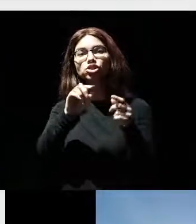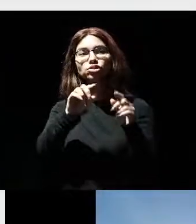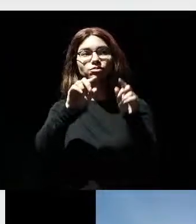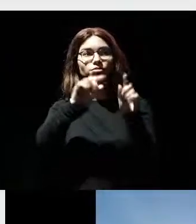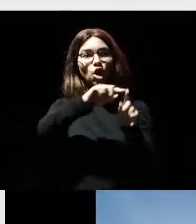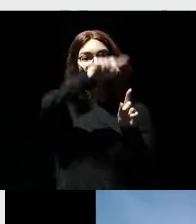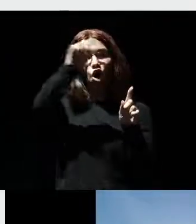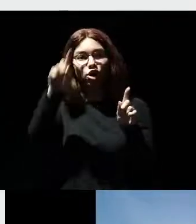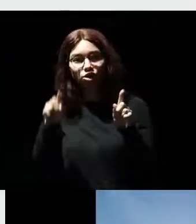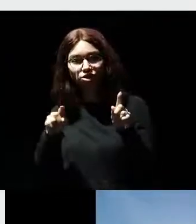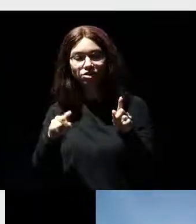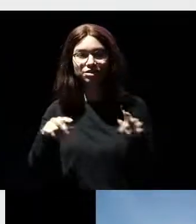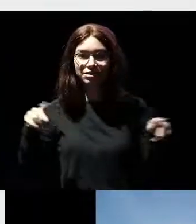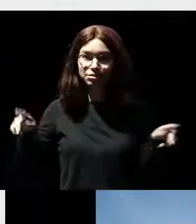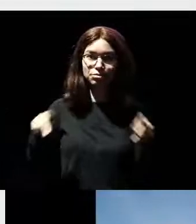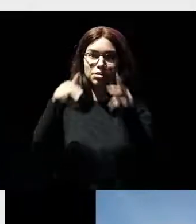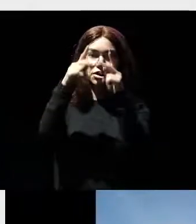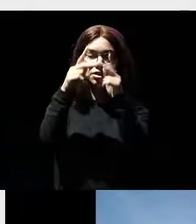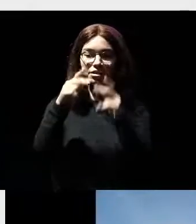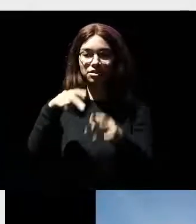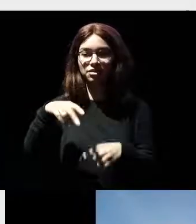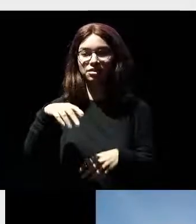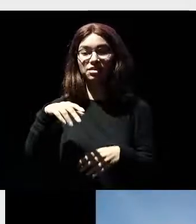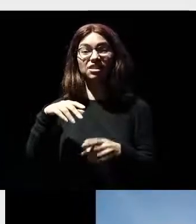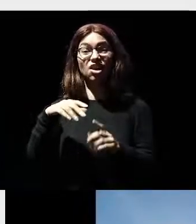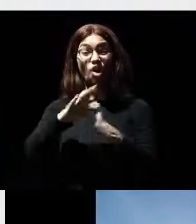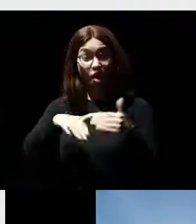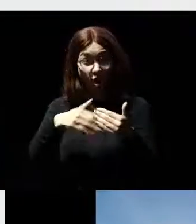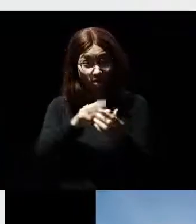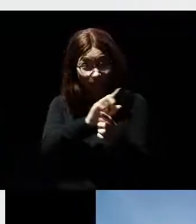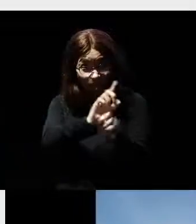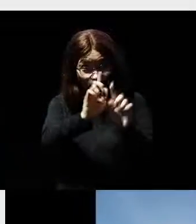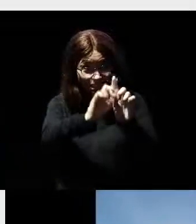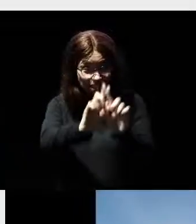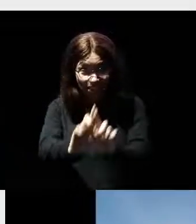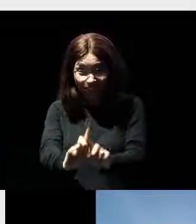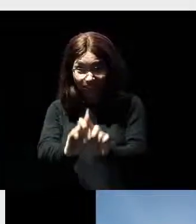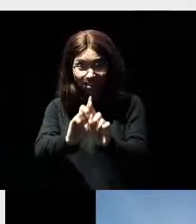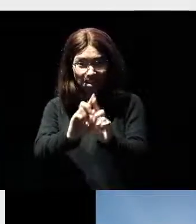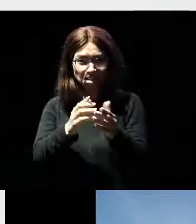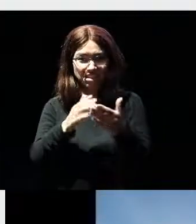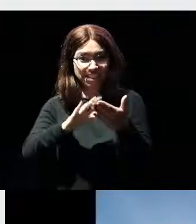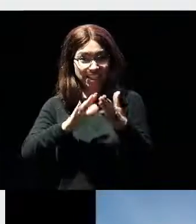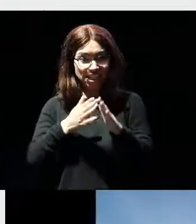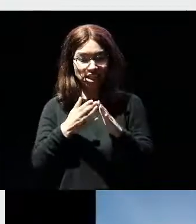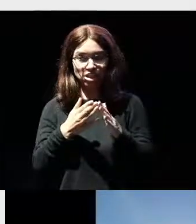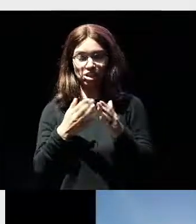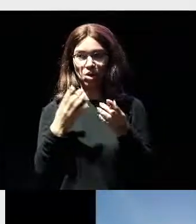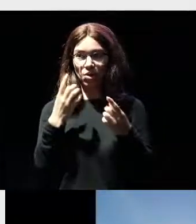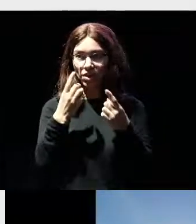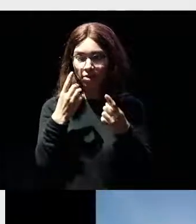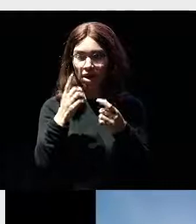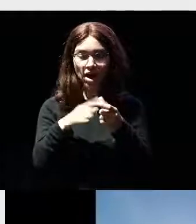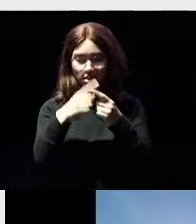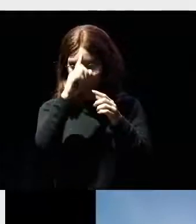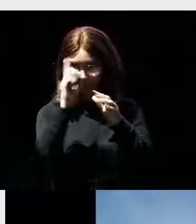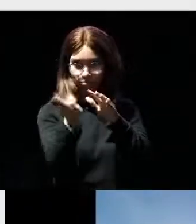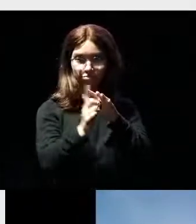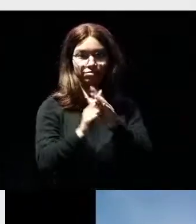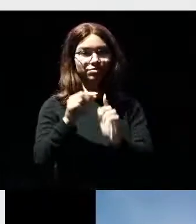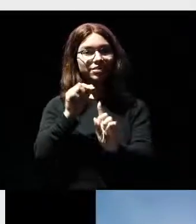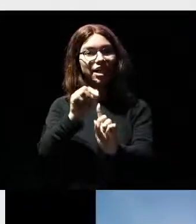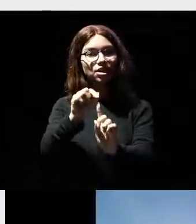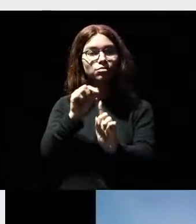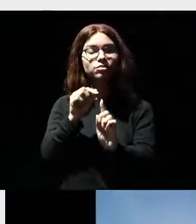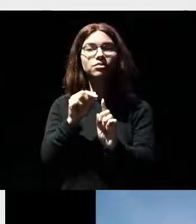Eiffel Tower. All of these are icons in cities that you look at and establish a kind of iconic presence,